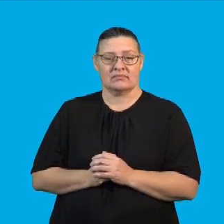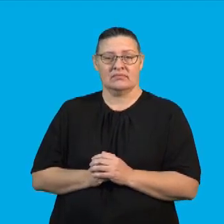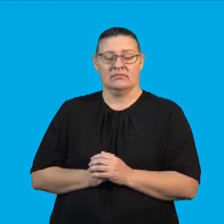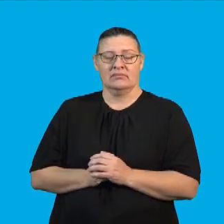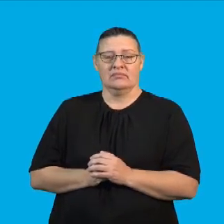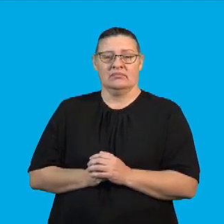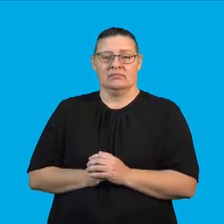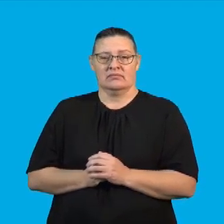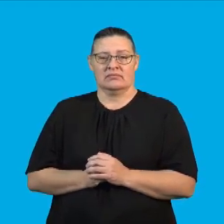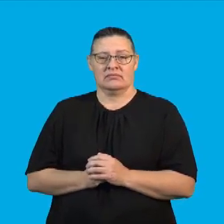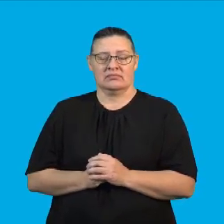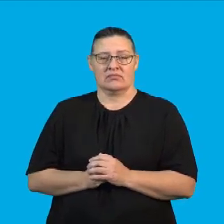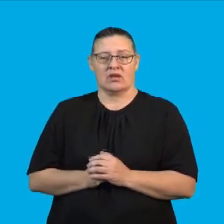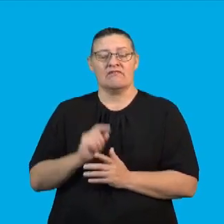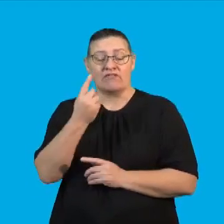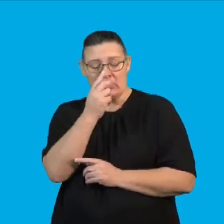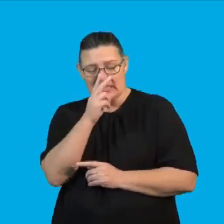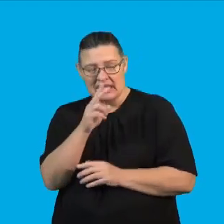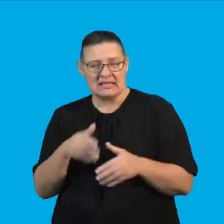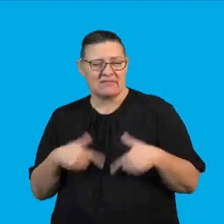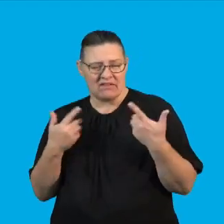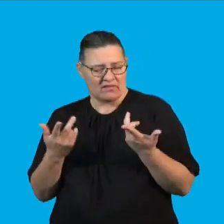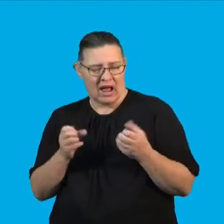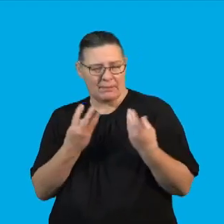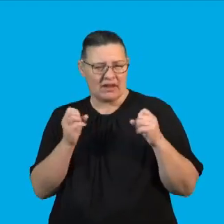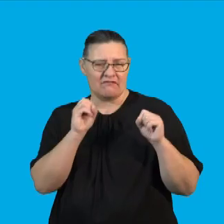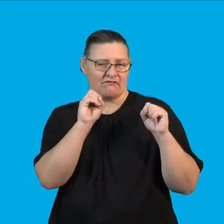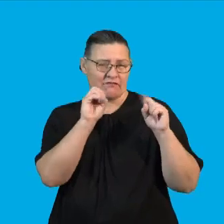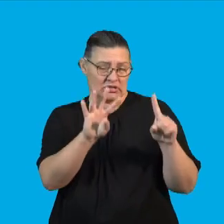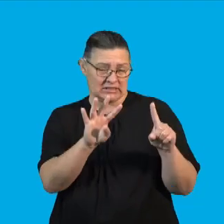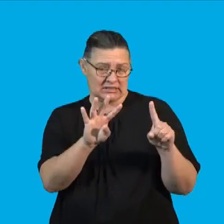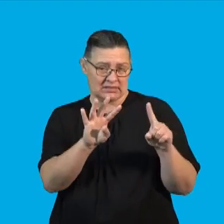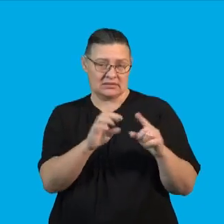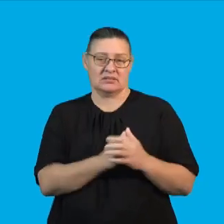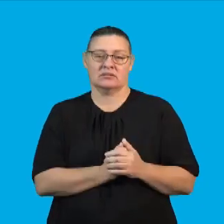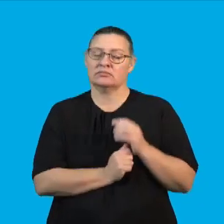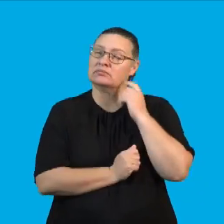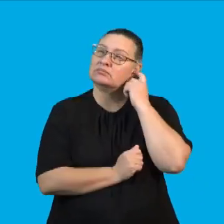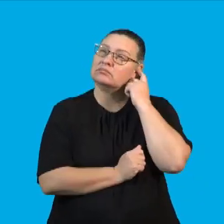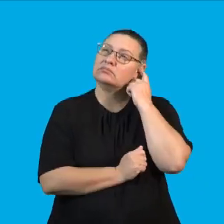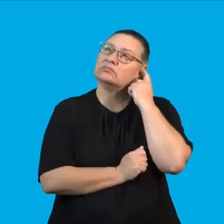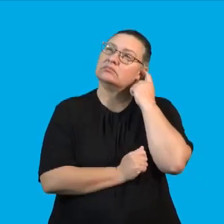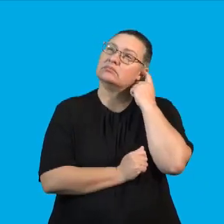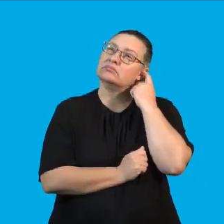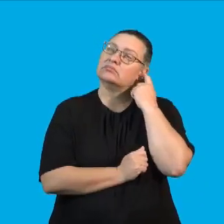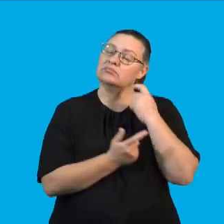we are looking at the average number of surviving, which is 14.